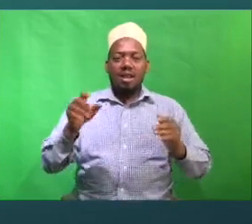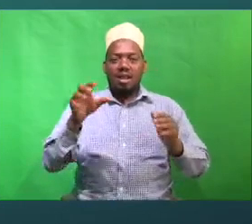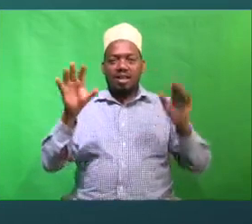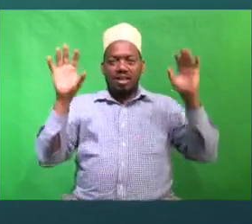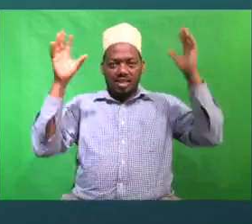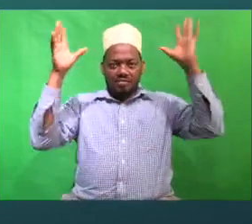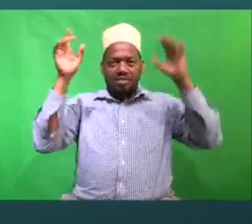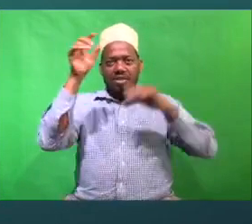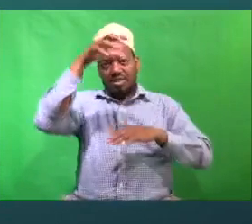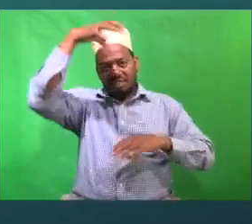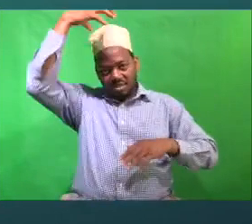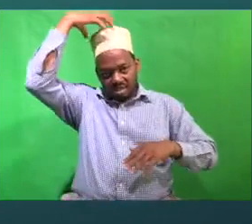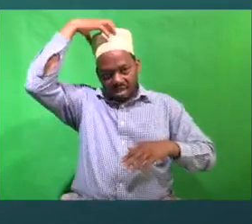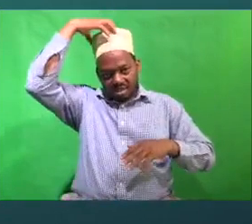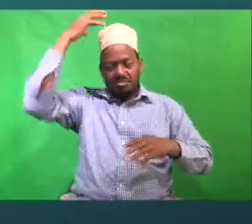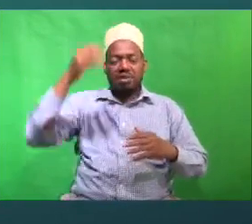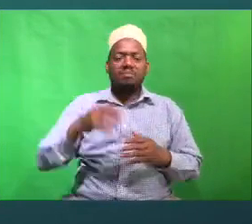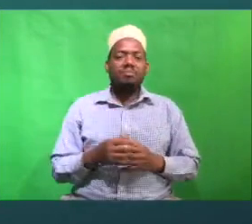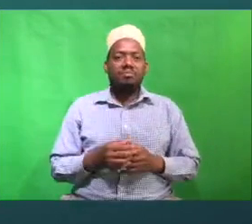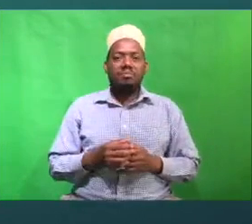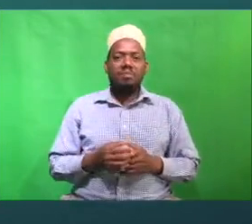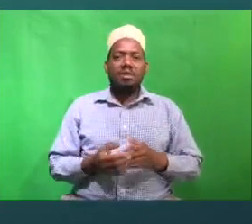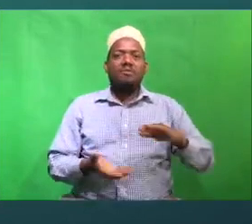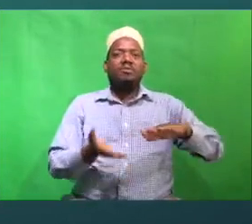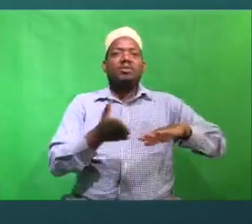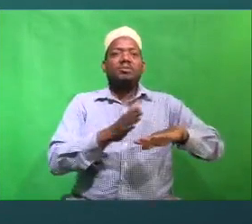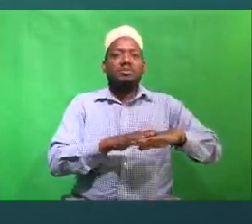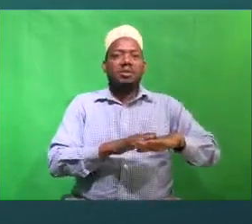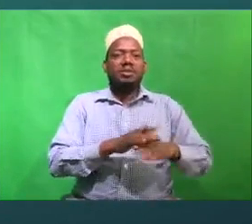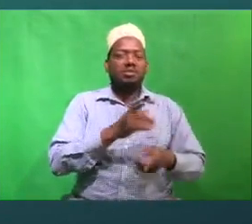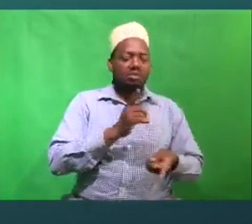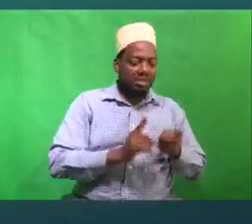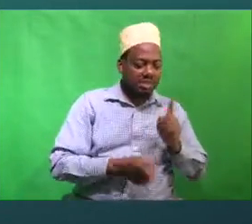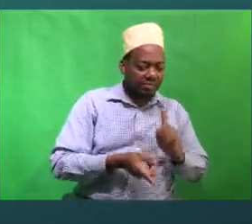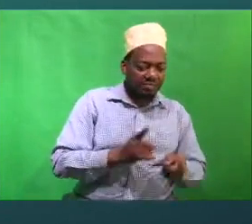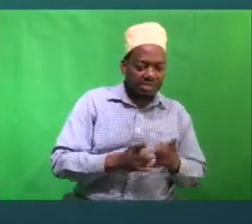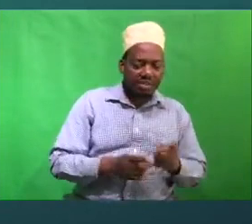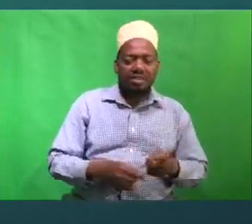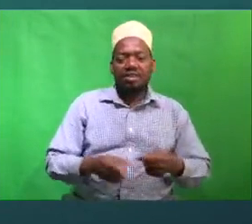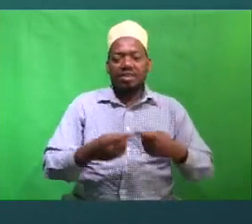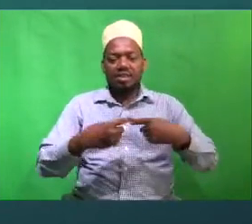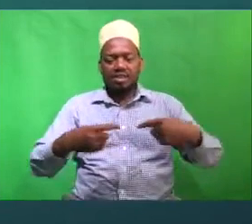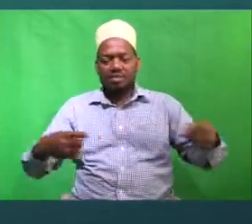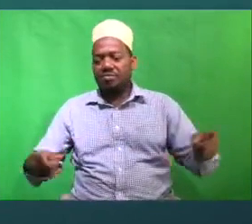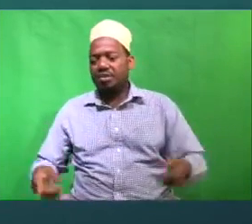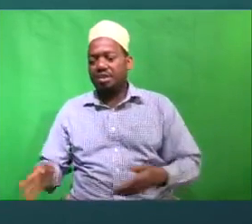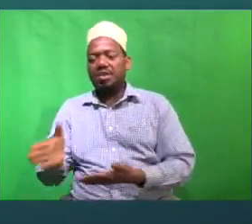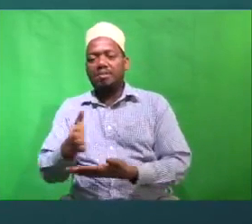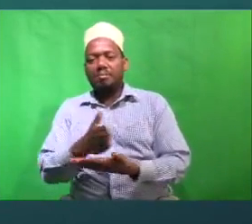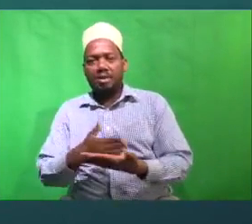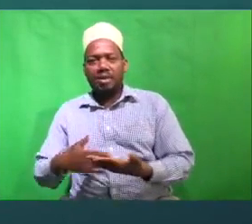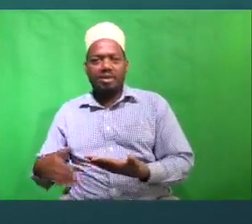Zanzibar. From your experience, as you visit in different places,